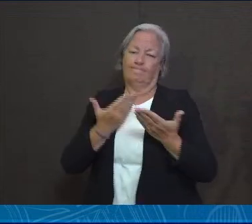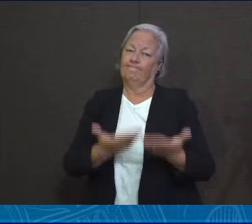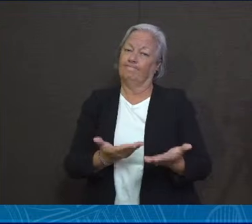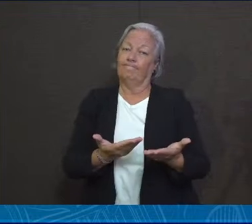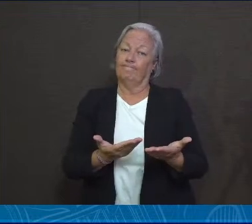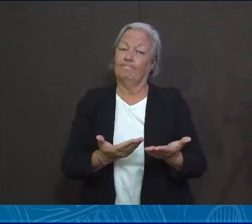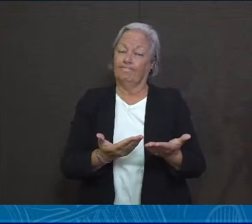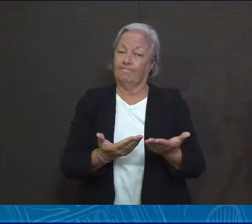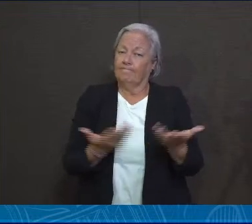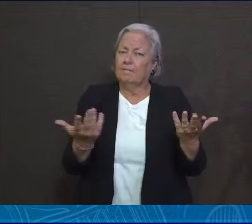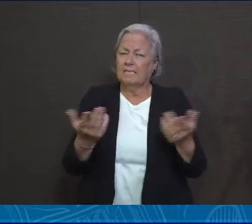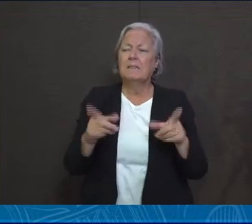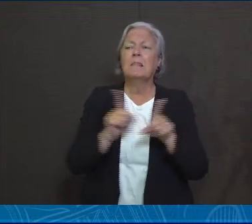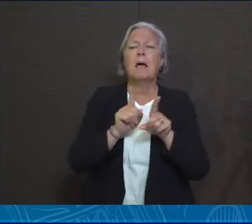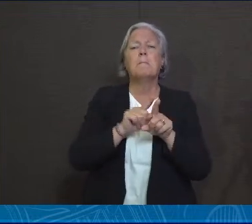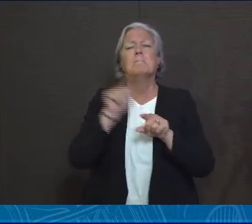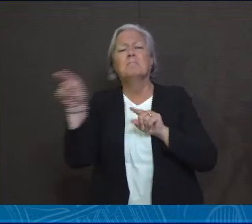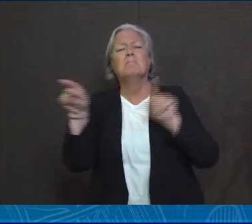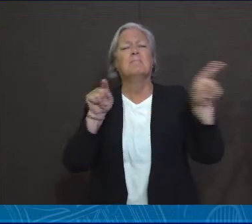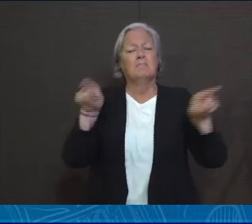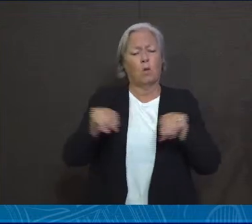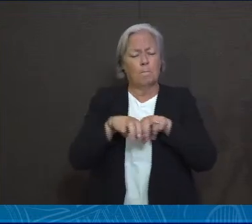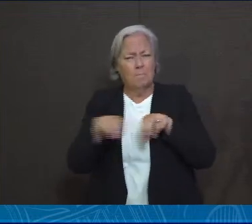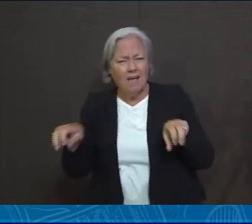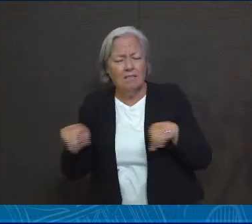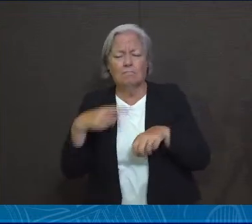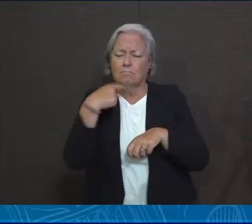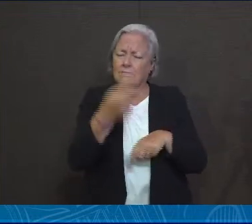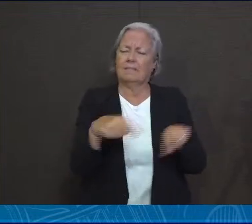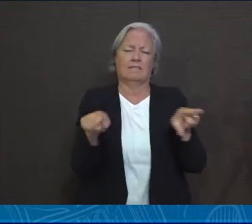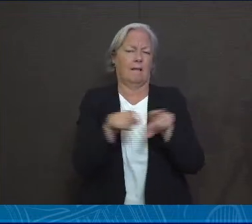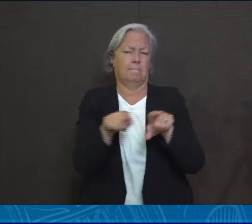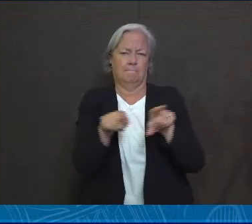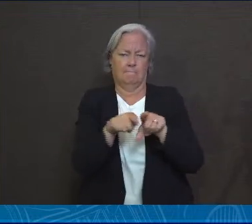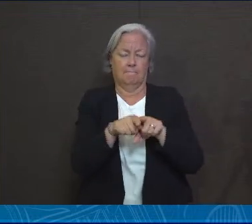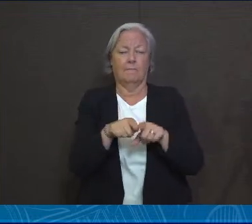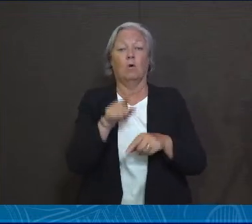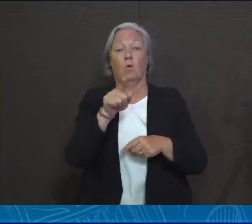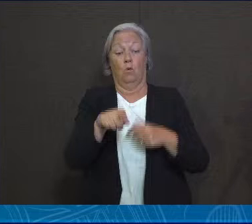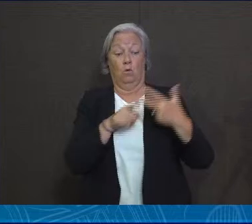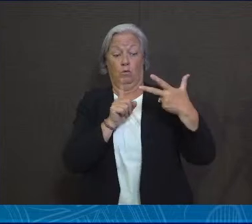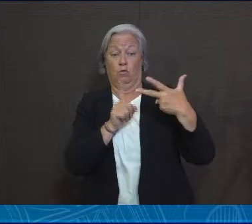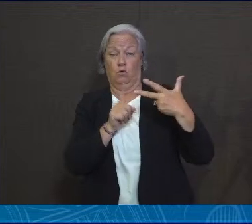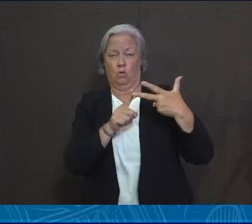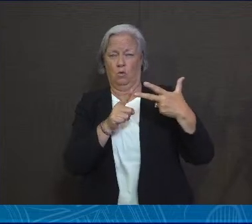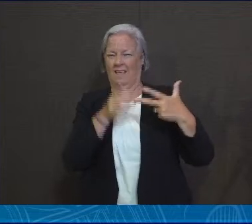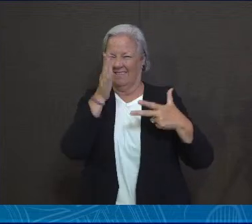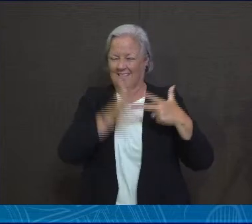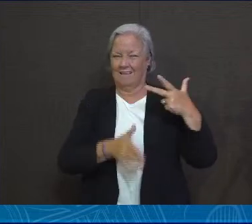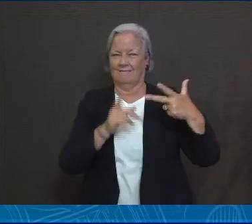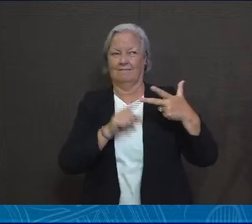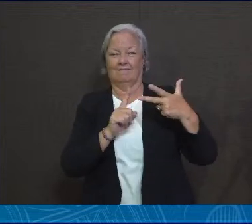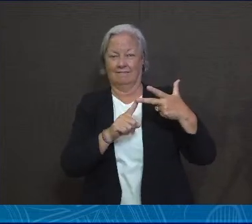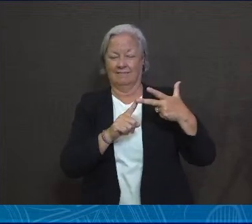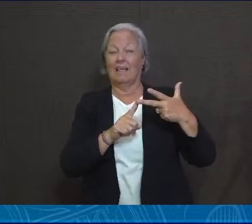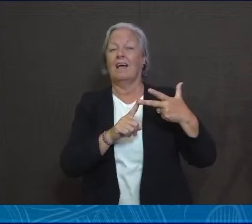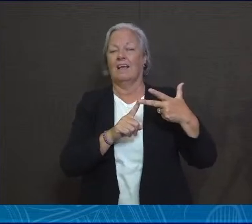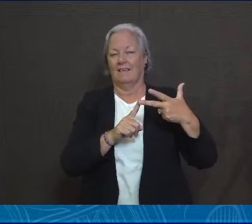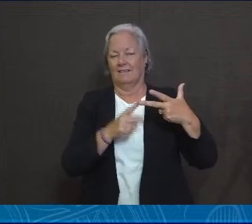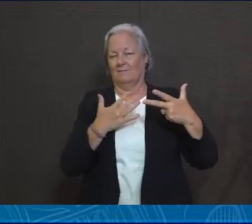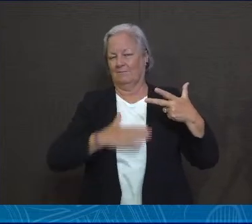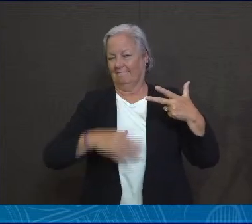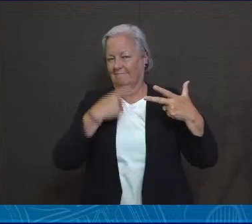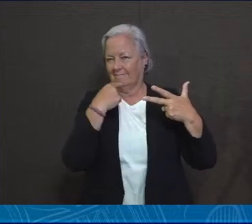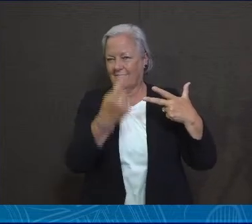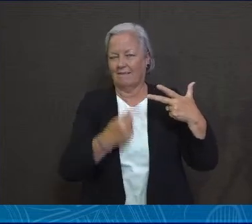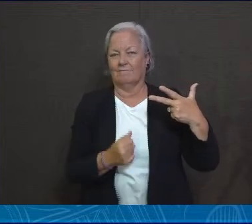theme that we've heard from the panelists today. And the last point before I draw this session to a close is